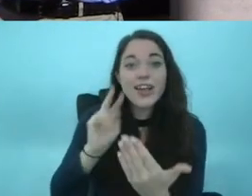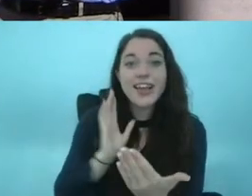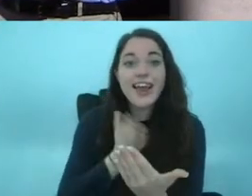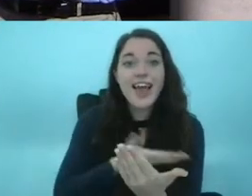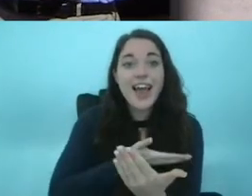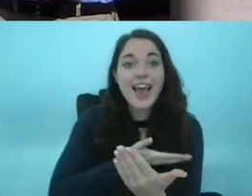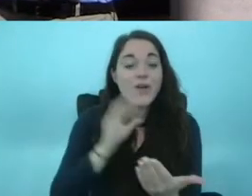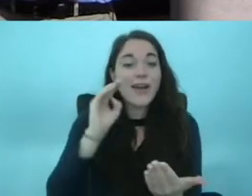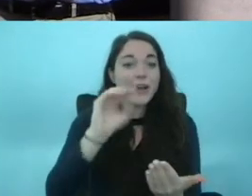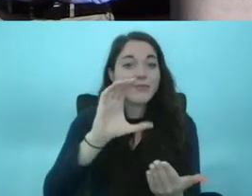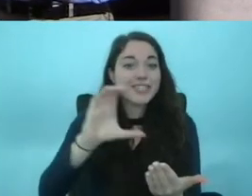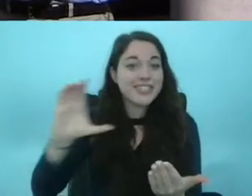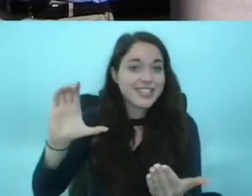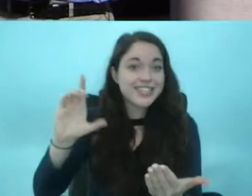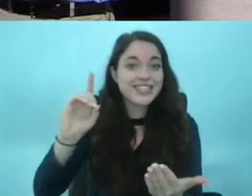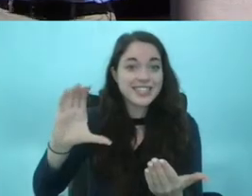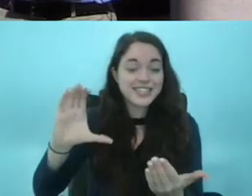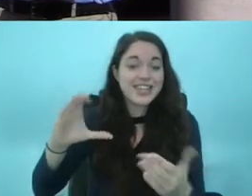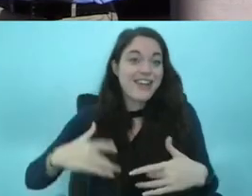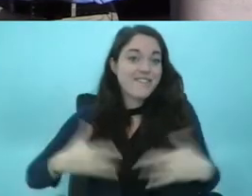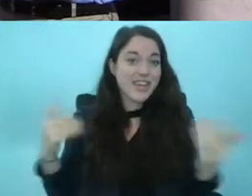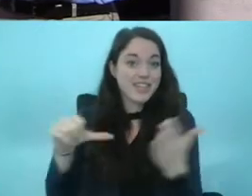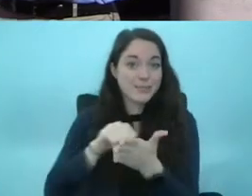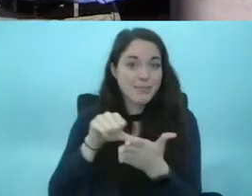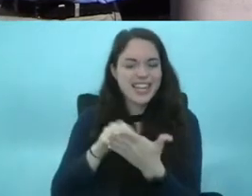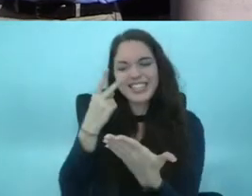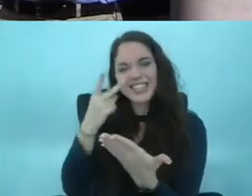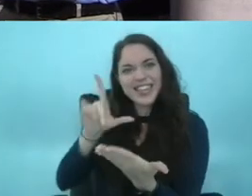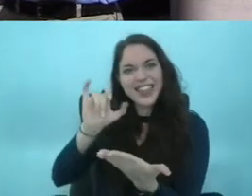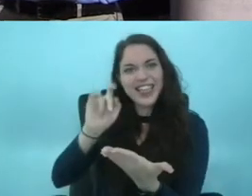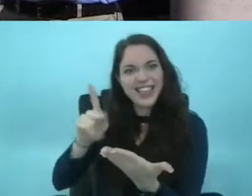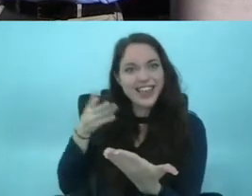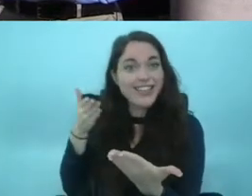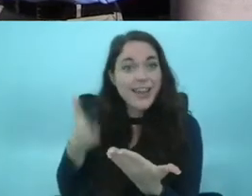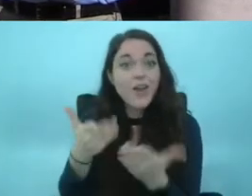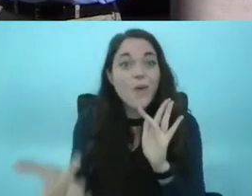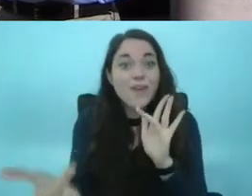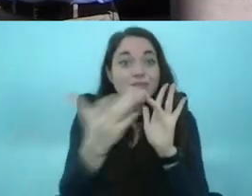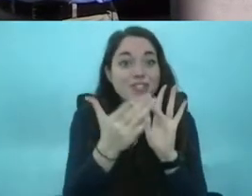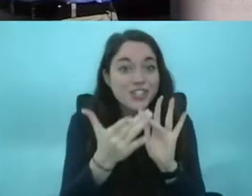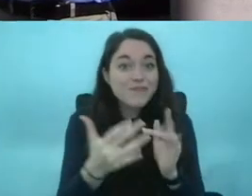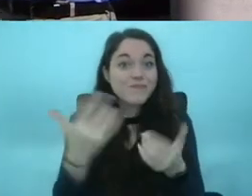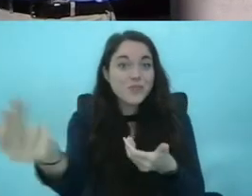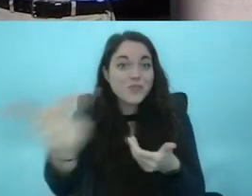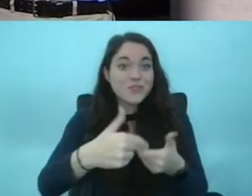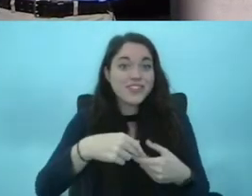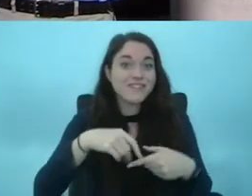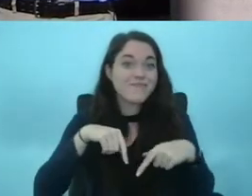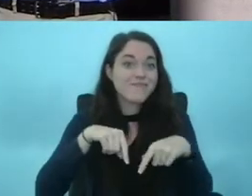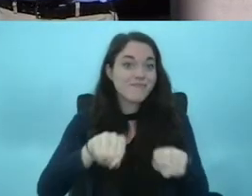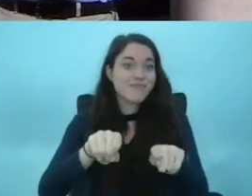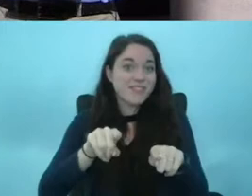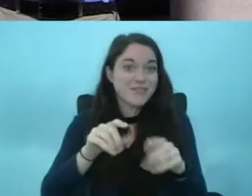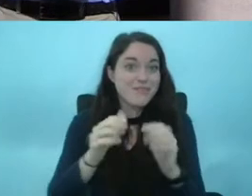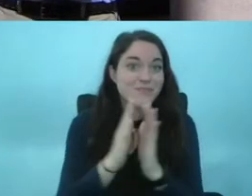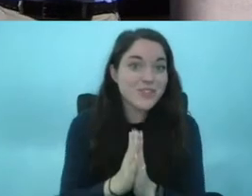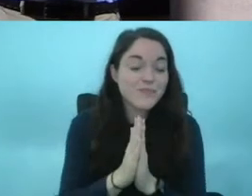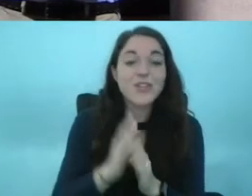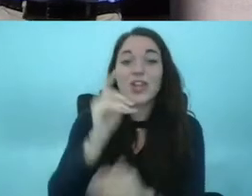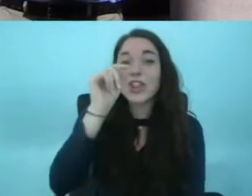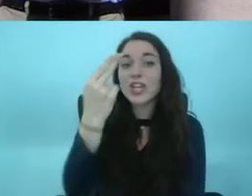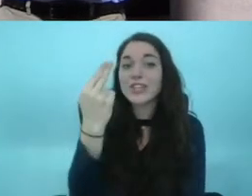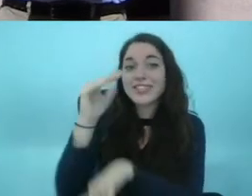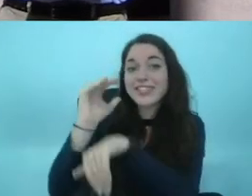mccdc.com events page. Just reach out and join us in prayer. Also, on Thursday nights at 7